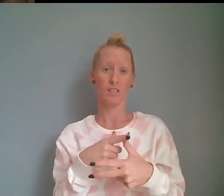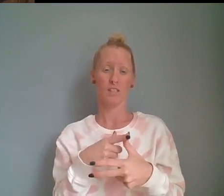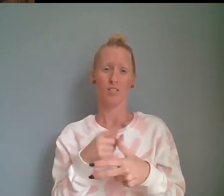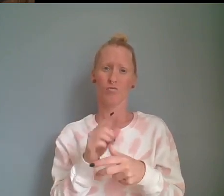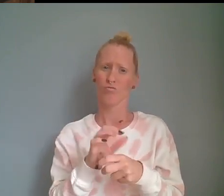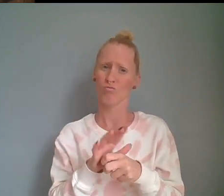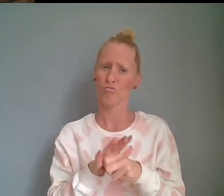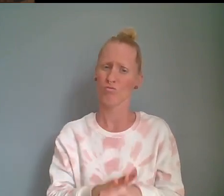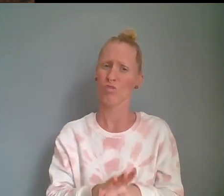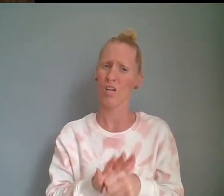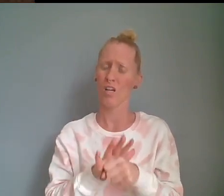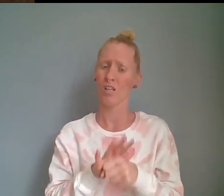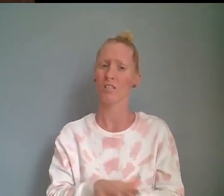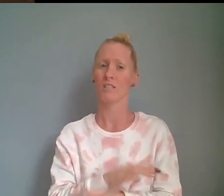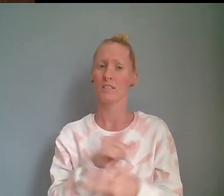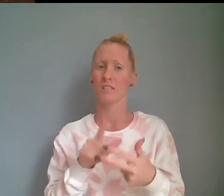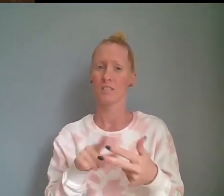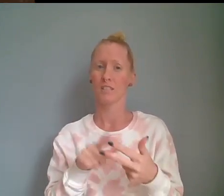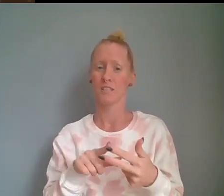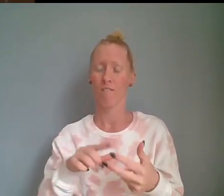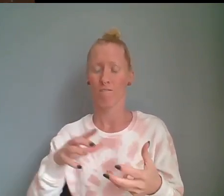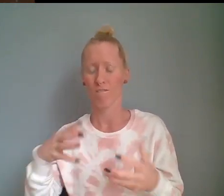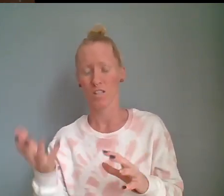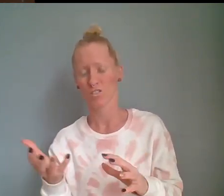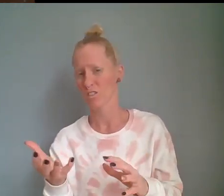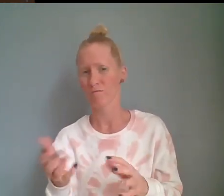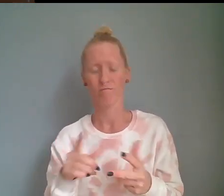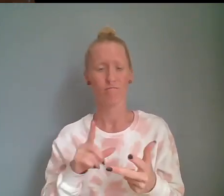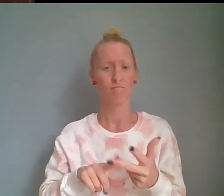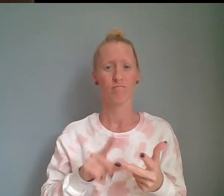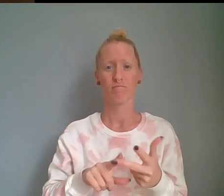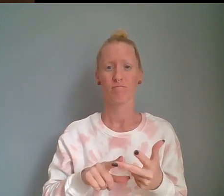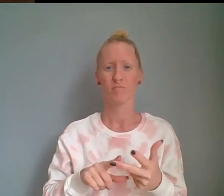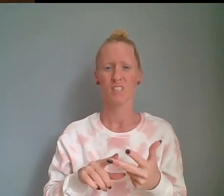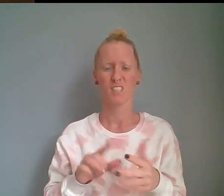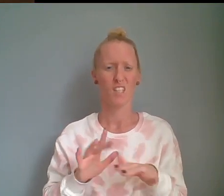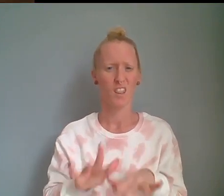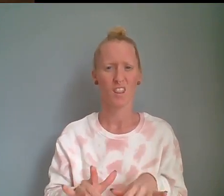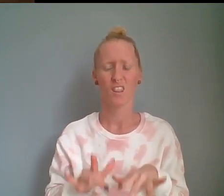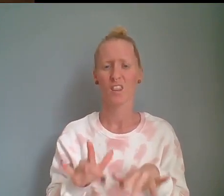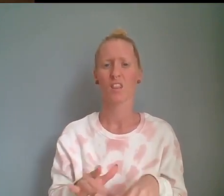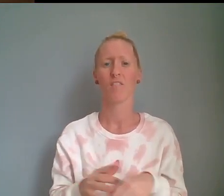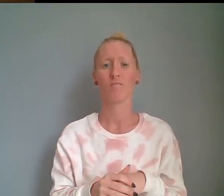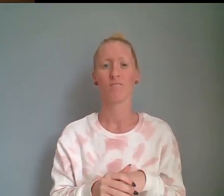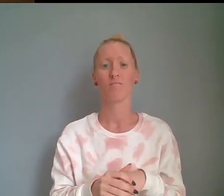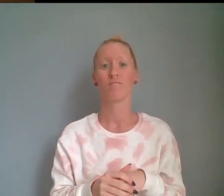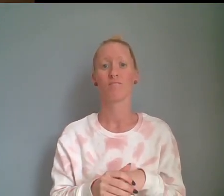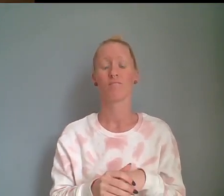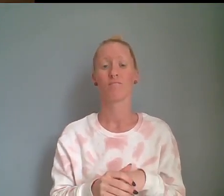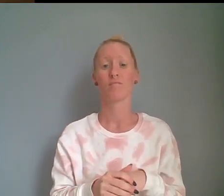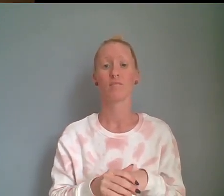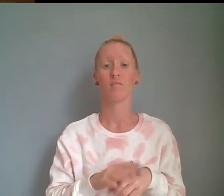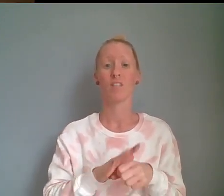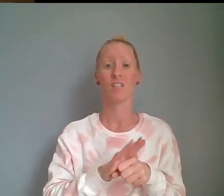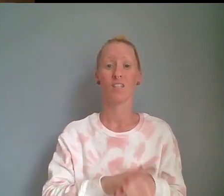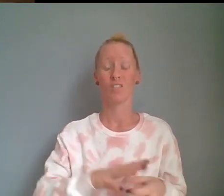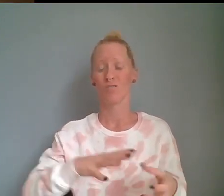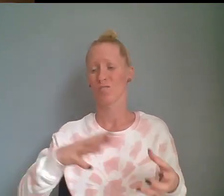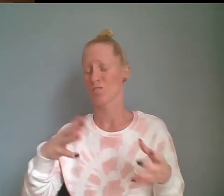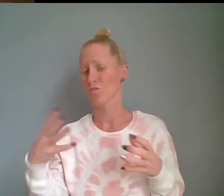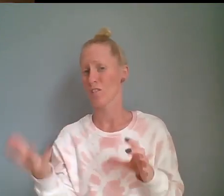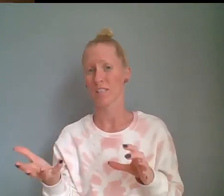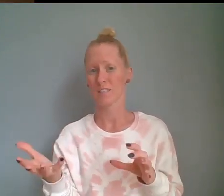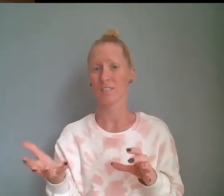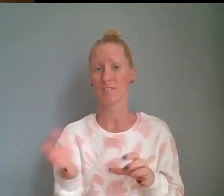deviance. So behaviors that cause the individual or others significant distress are often get labeled